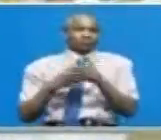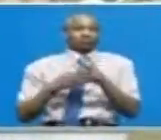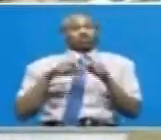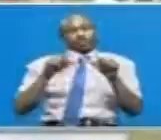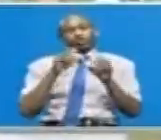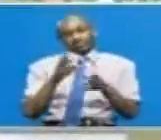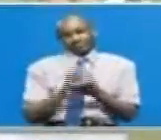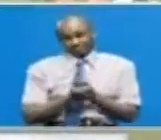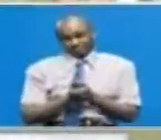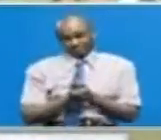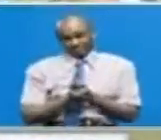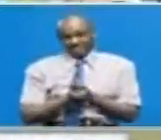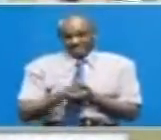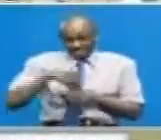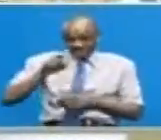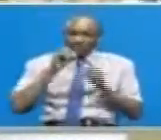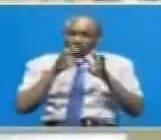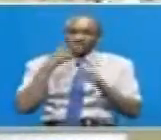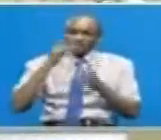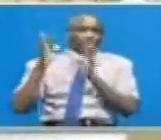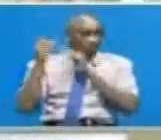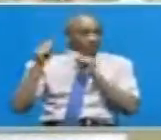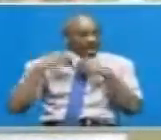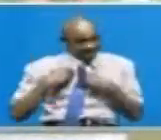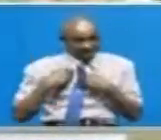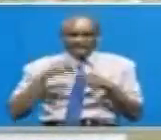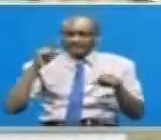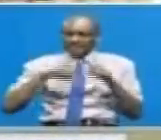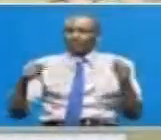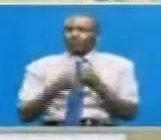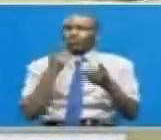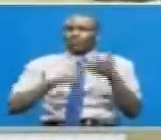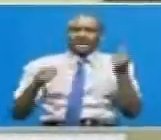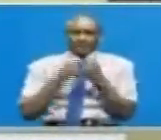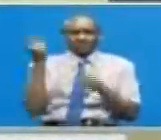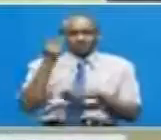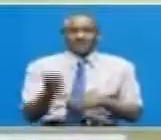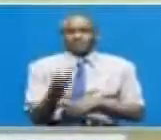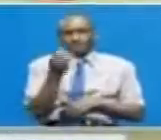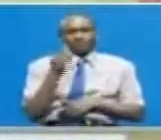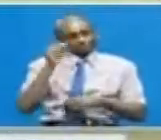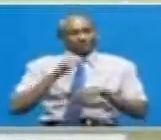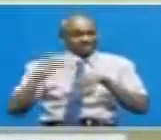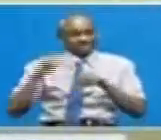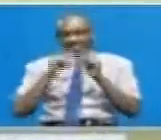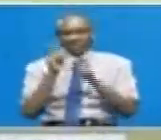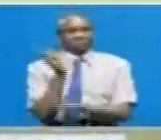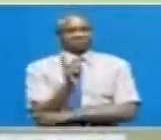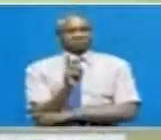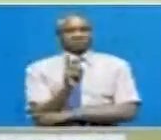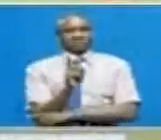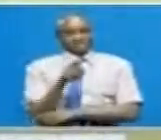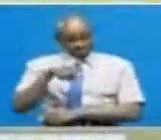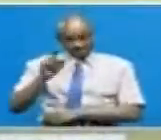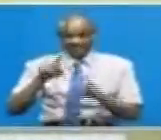match against Namibia. Standing coach is hopeful that the recent bombings that rocked Tunisia will not affect the team's performance tomorrow, in a match that